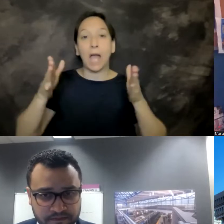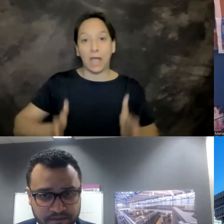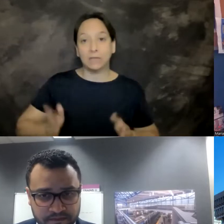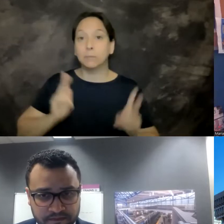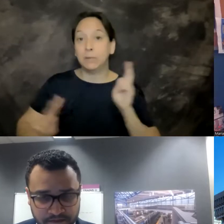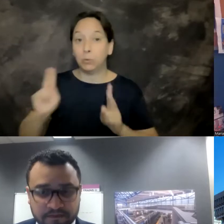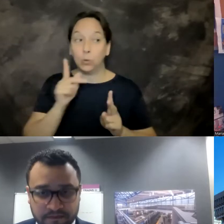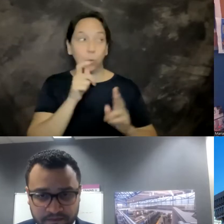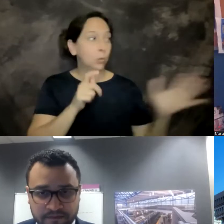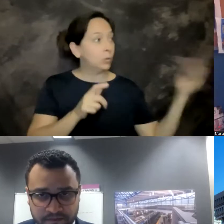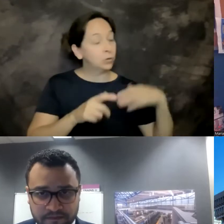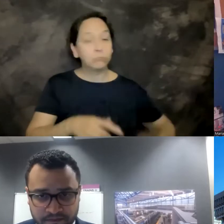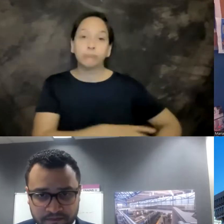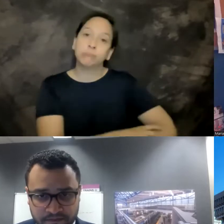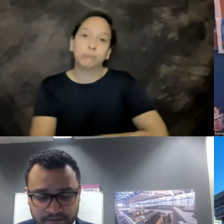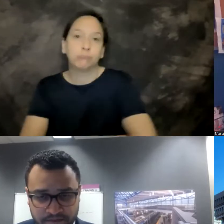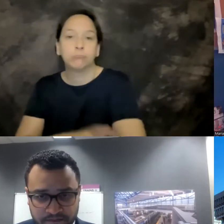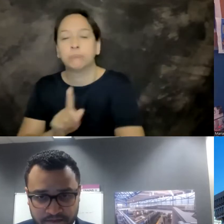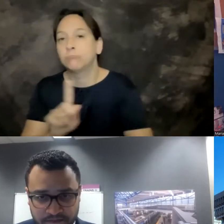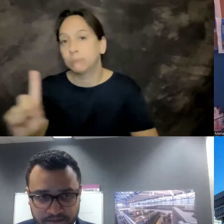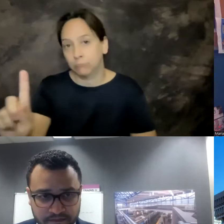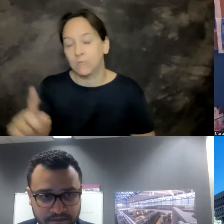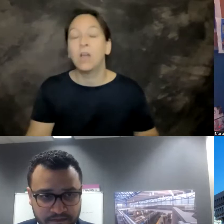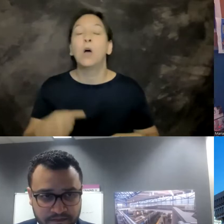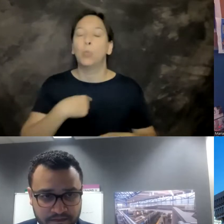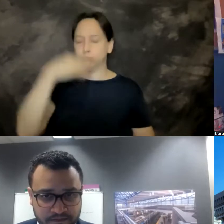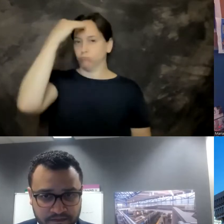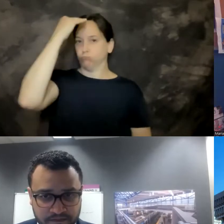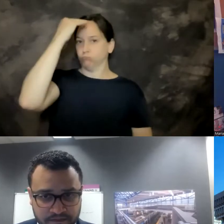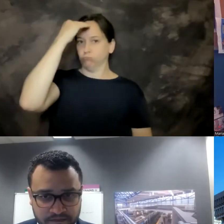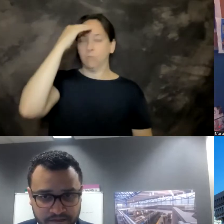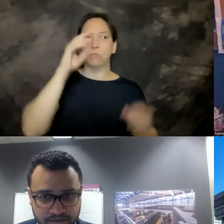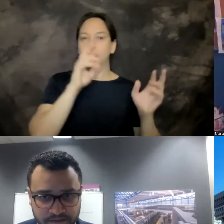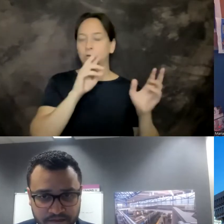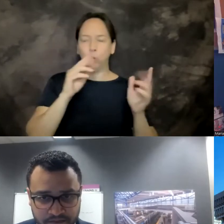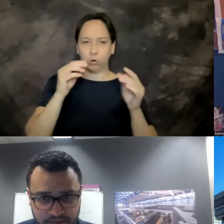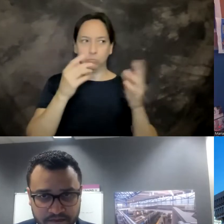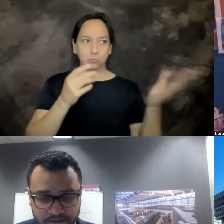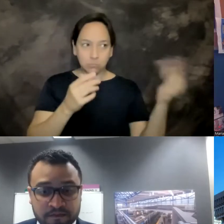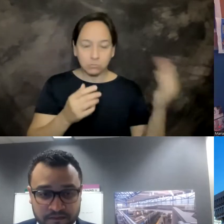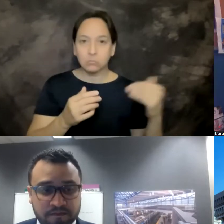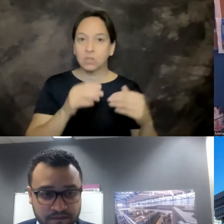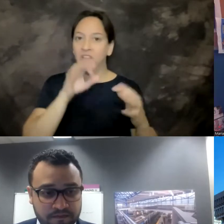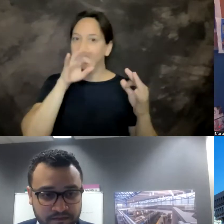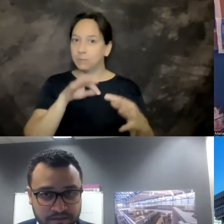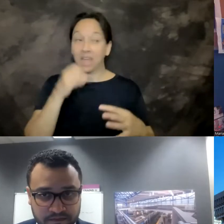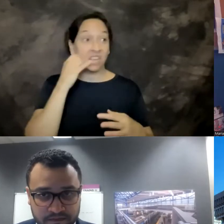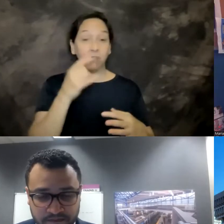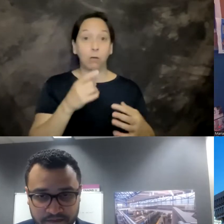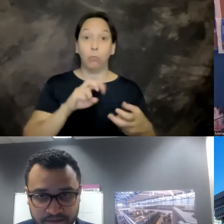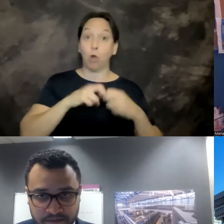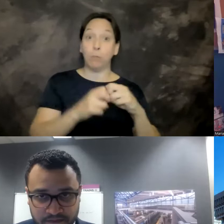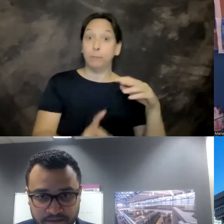impairments in mind. So we are working on it, and we look forward to getting your feedback. If you notice any difficulties